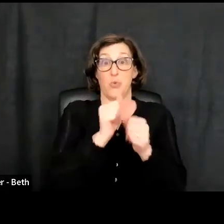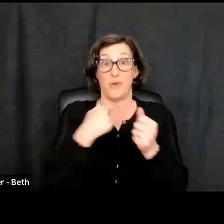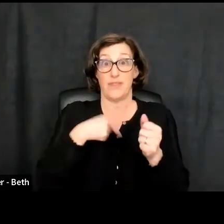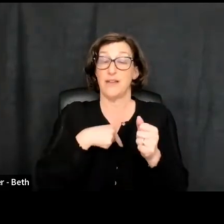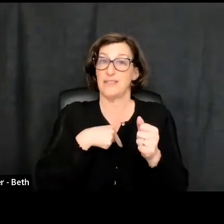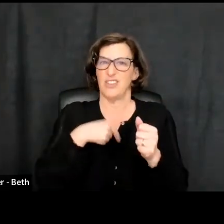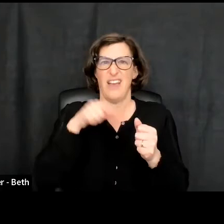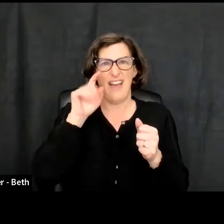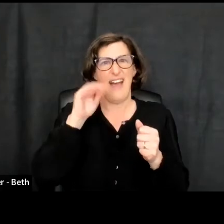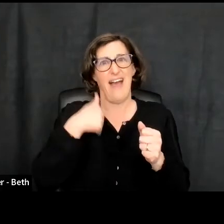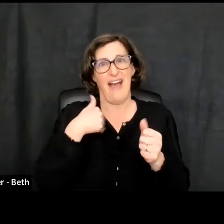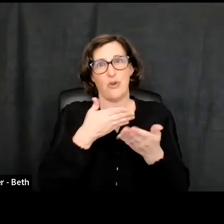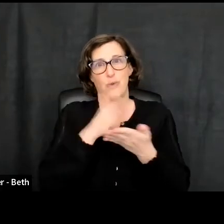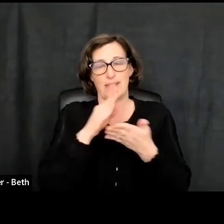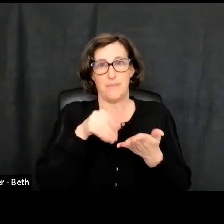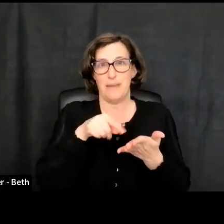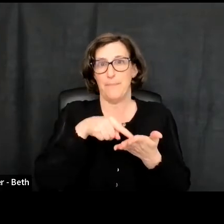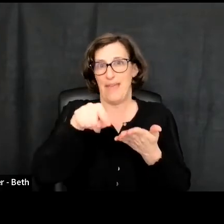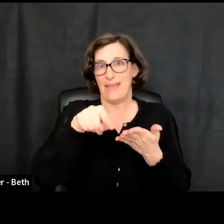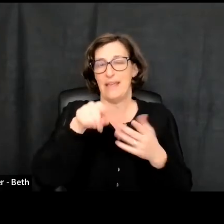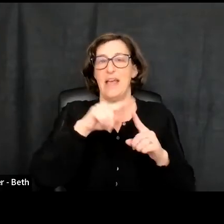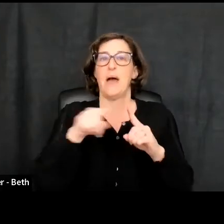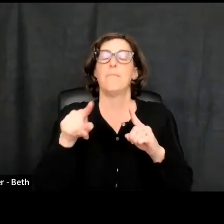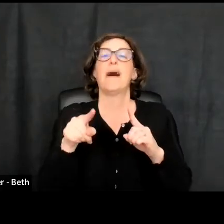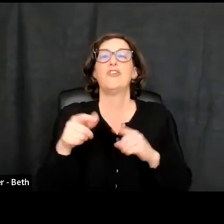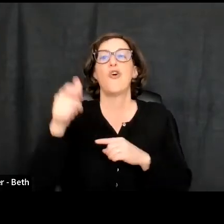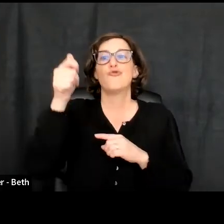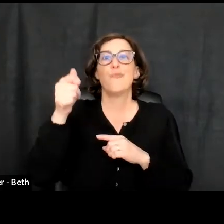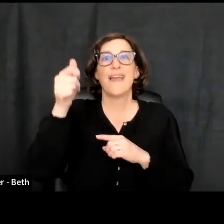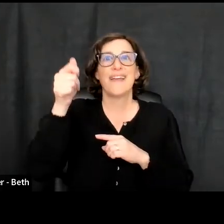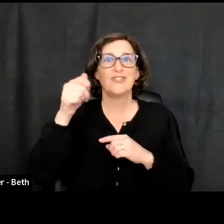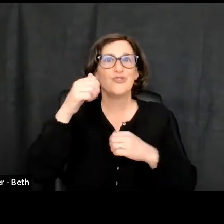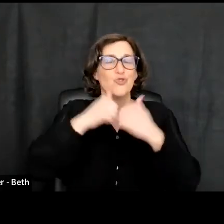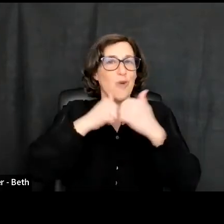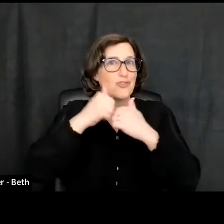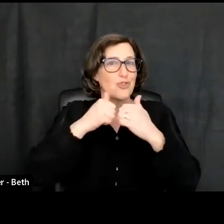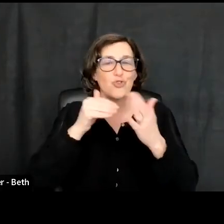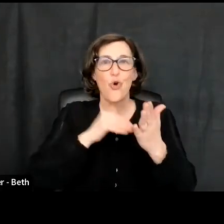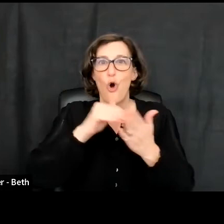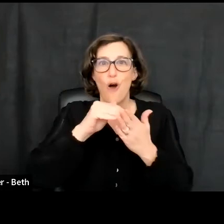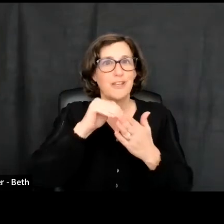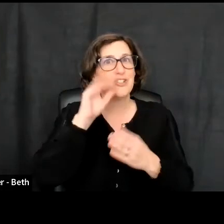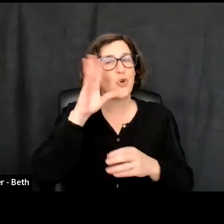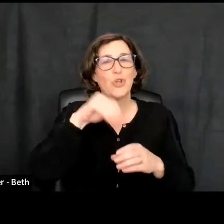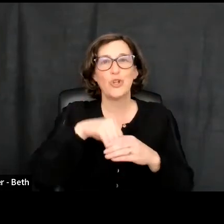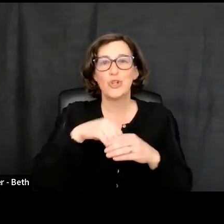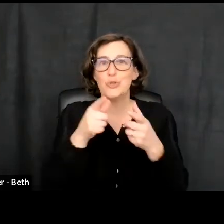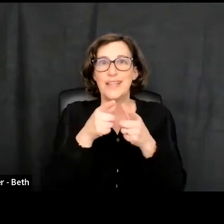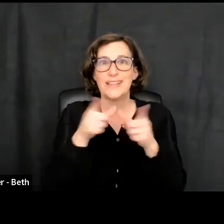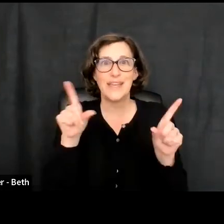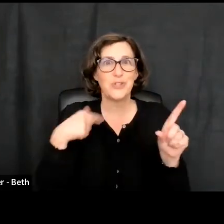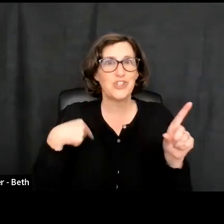appropriately. But granting structures often don't include the language we